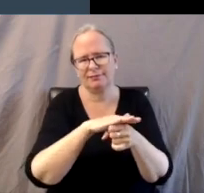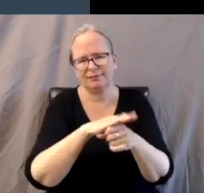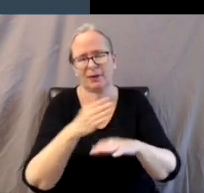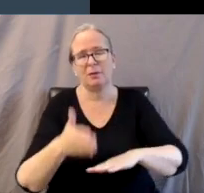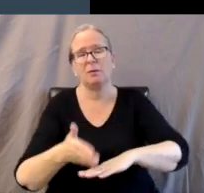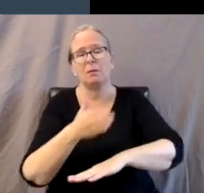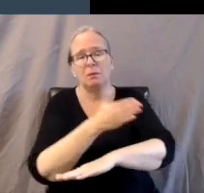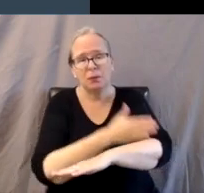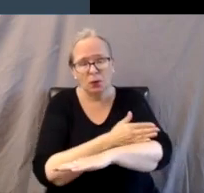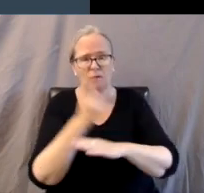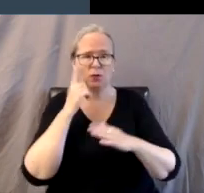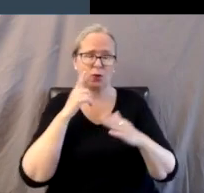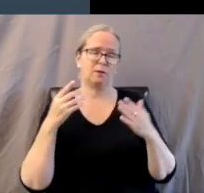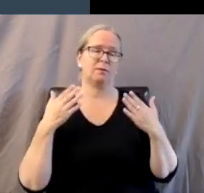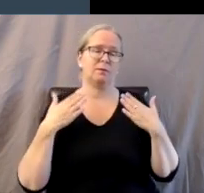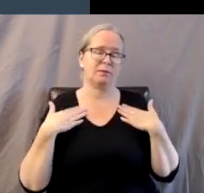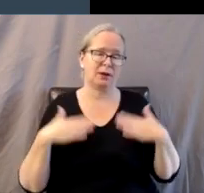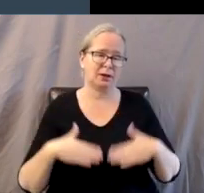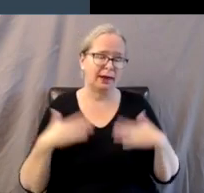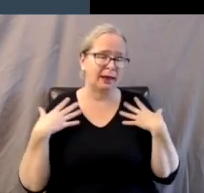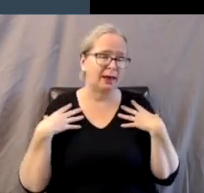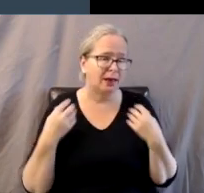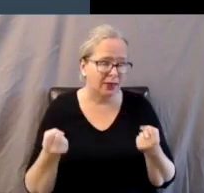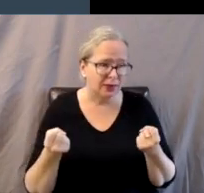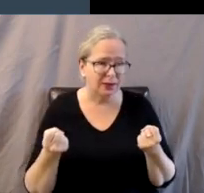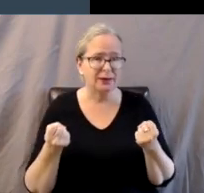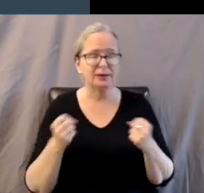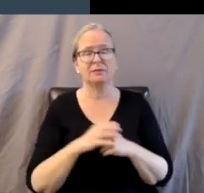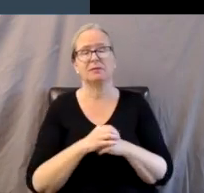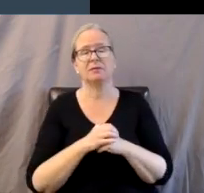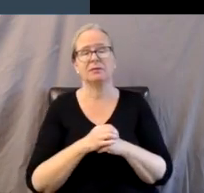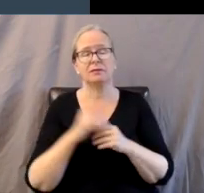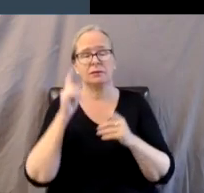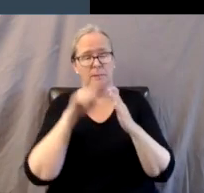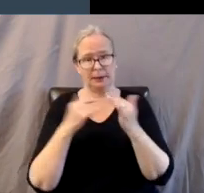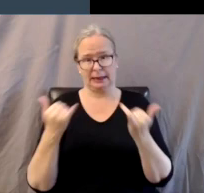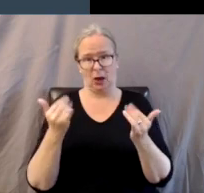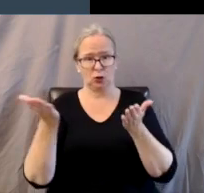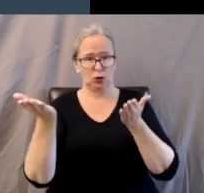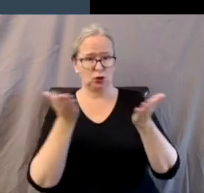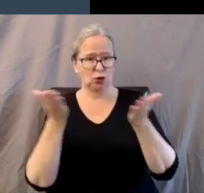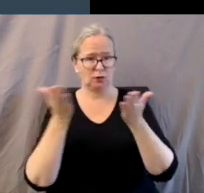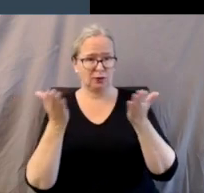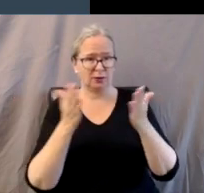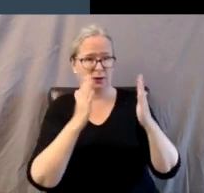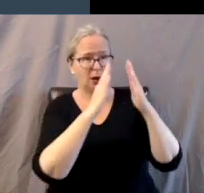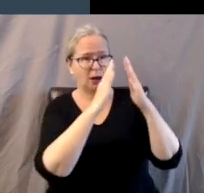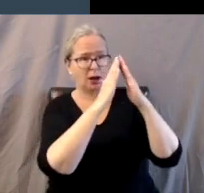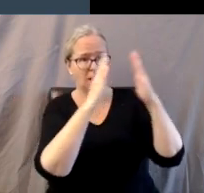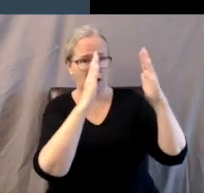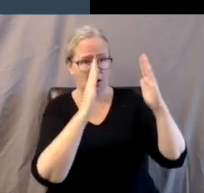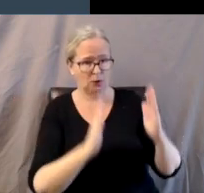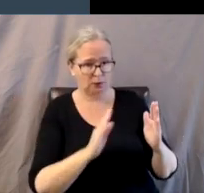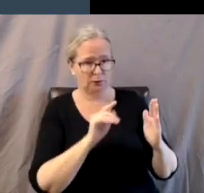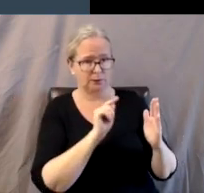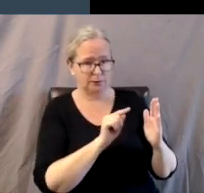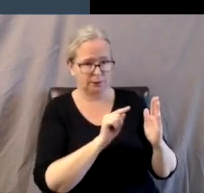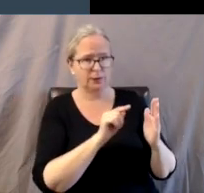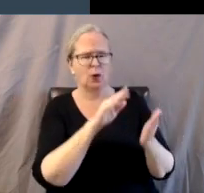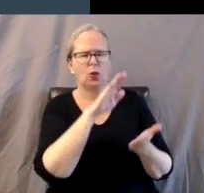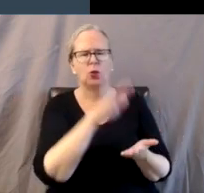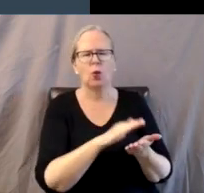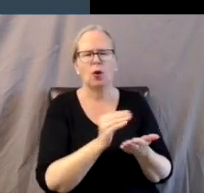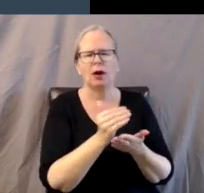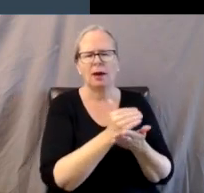like affordable housing and childcare, these programs need to be continued, as we mentioned. But basic income